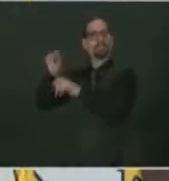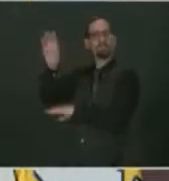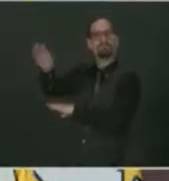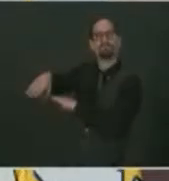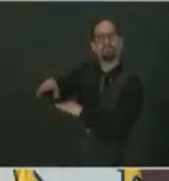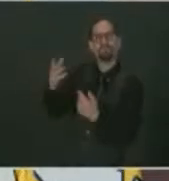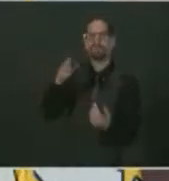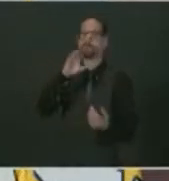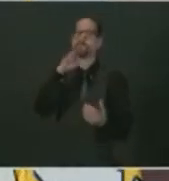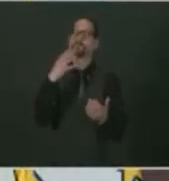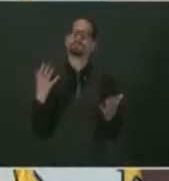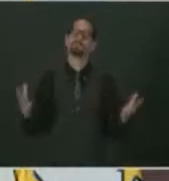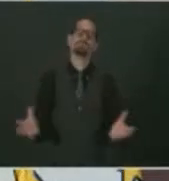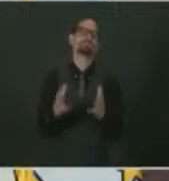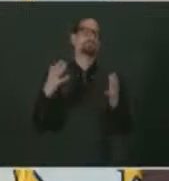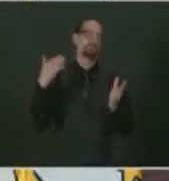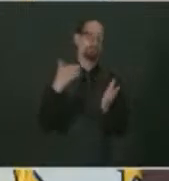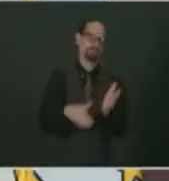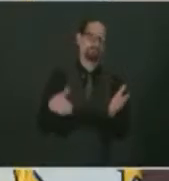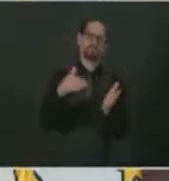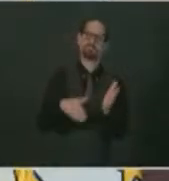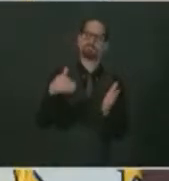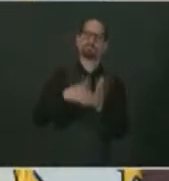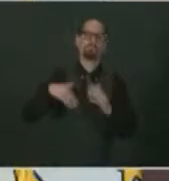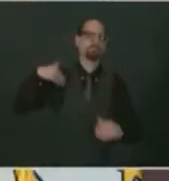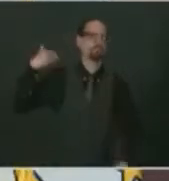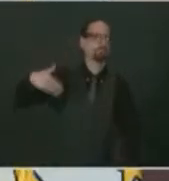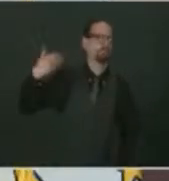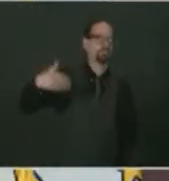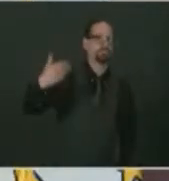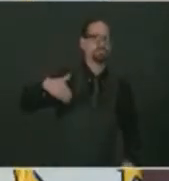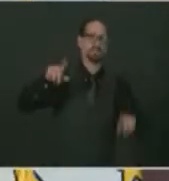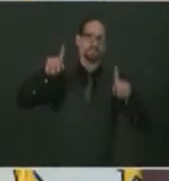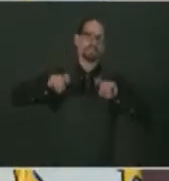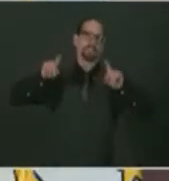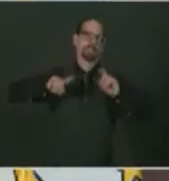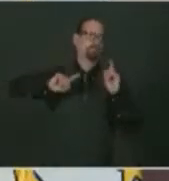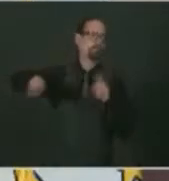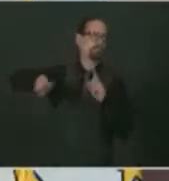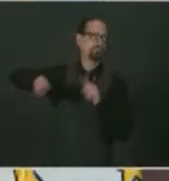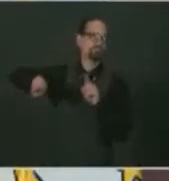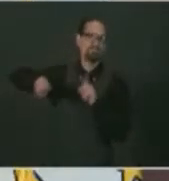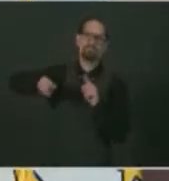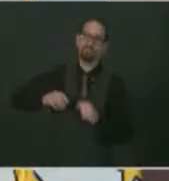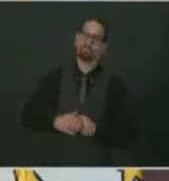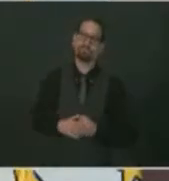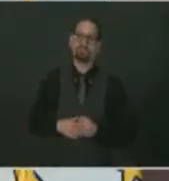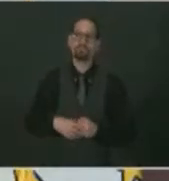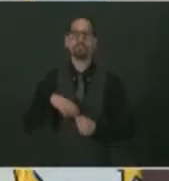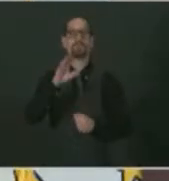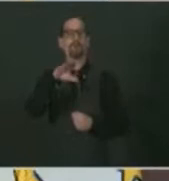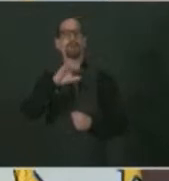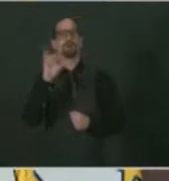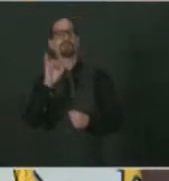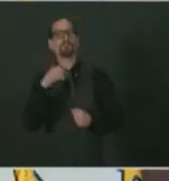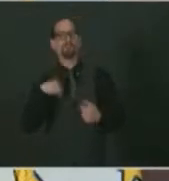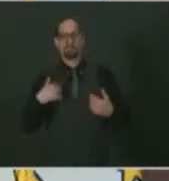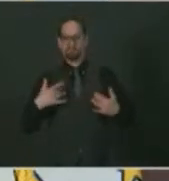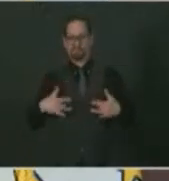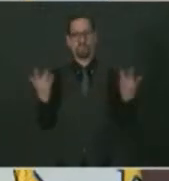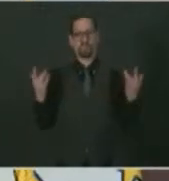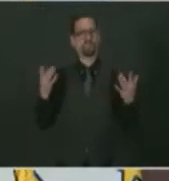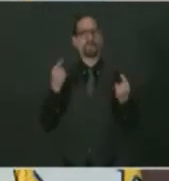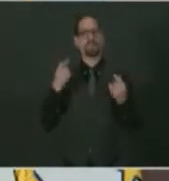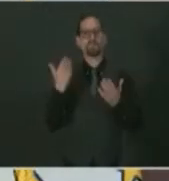your household. We're excited that we have a new testing site opening in Woonsocket tomorrow at the